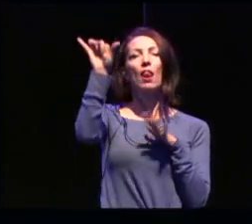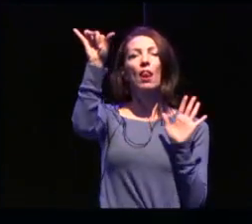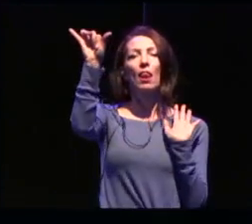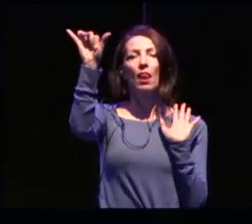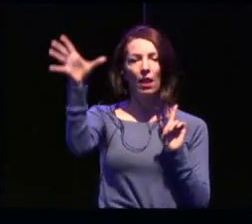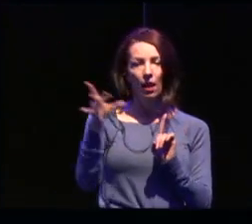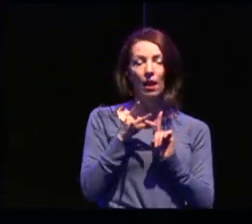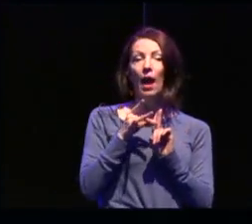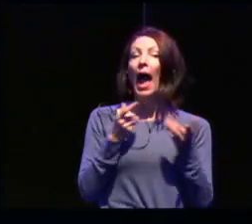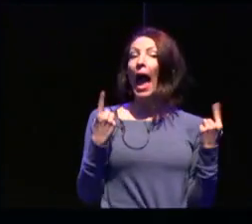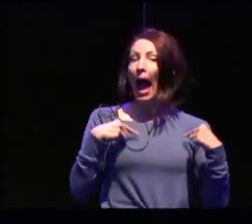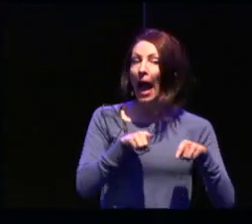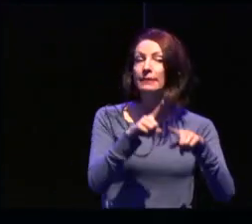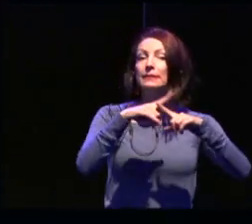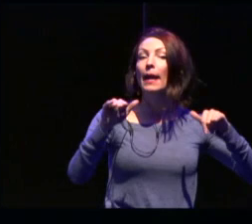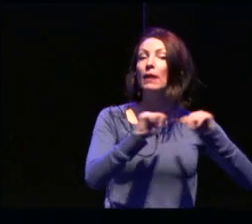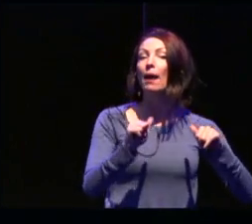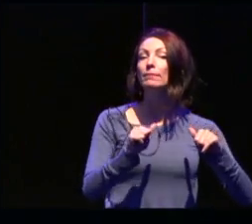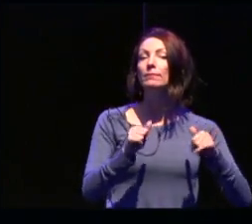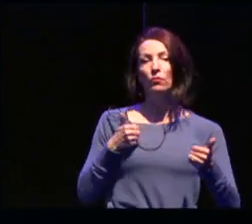as you're loyal to your own soul.